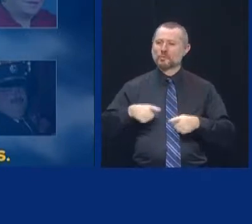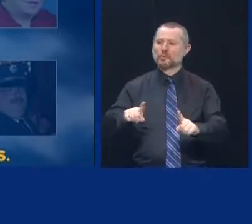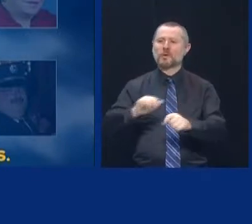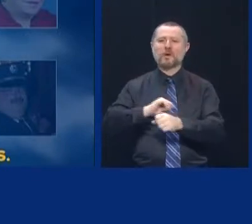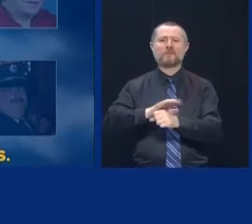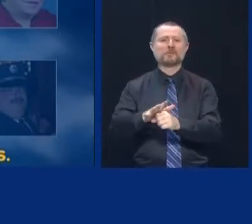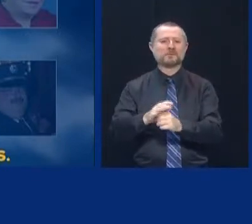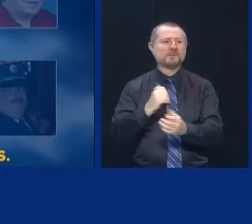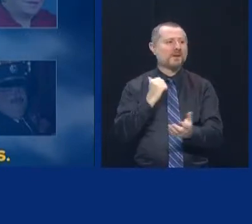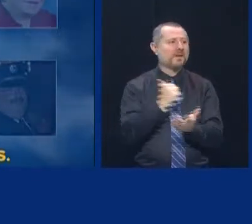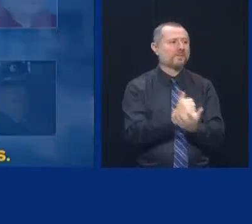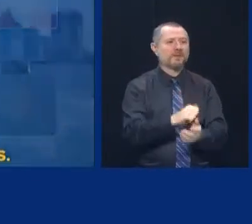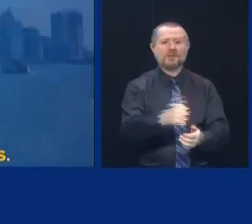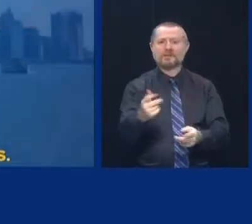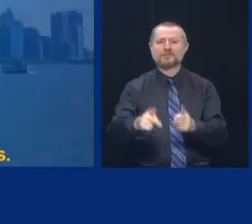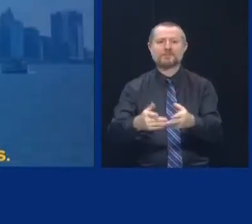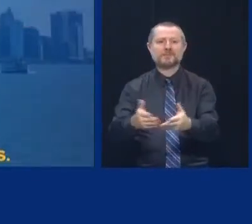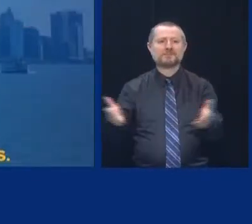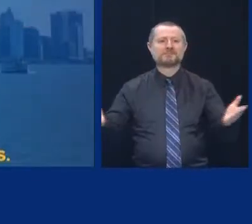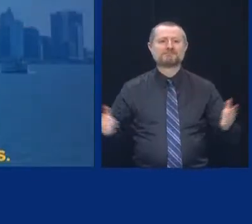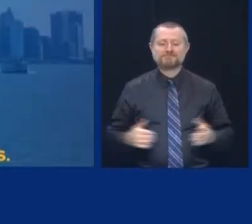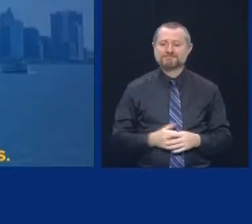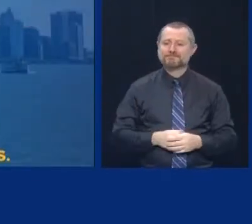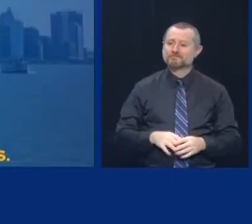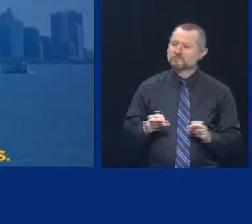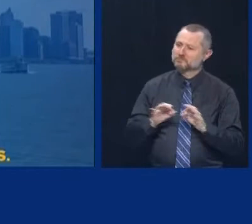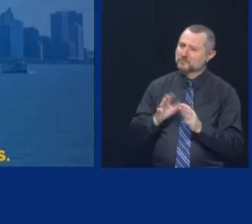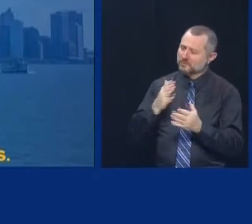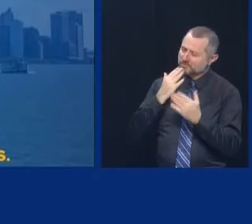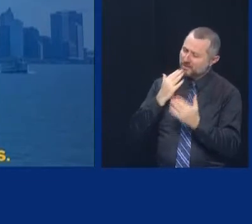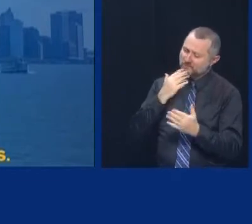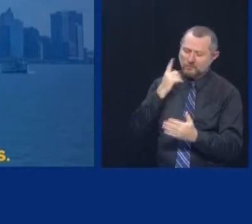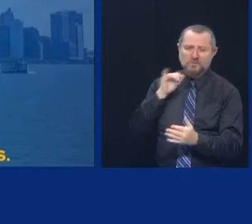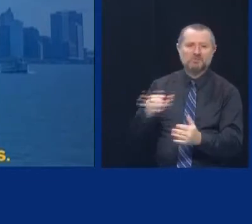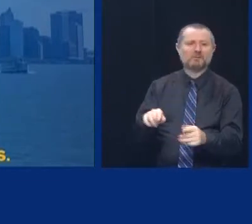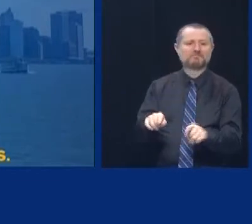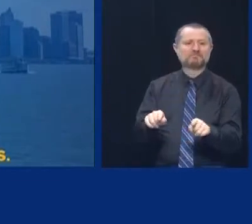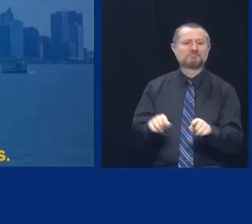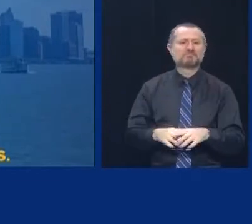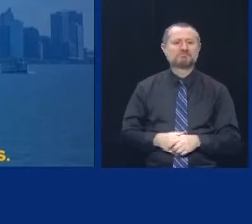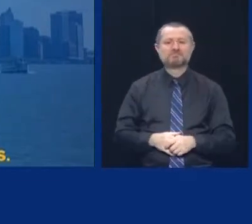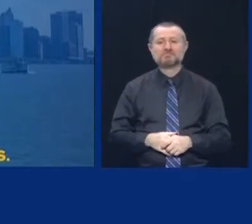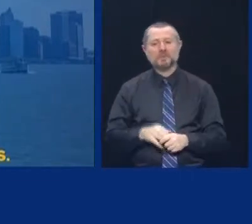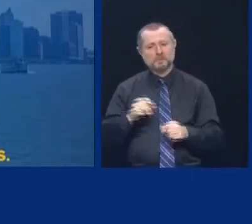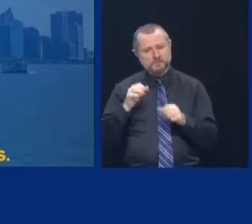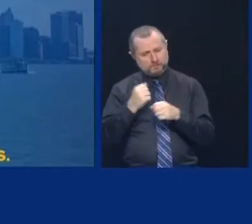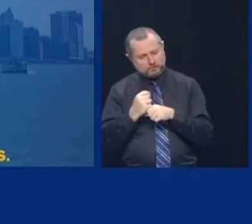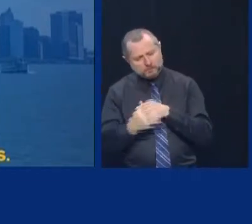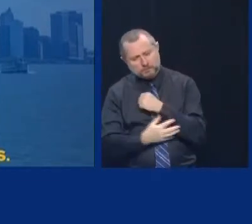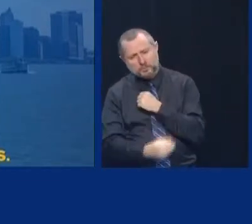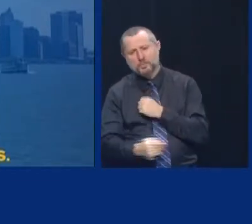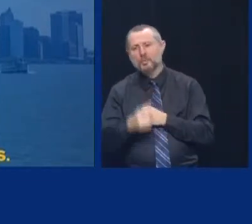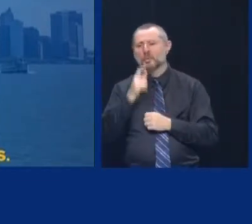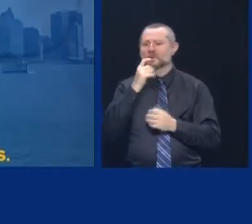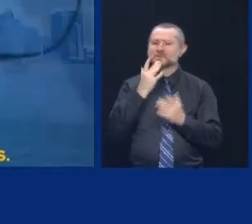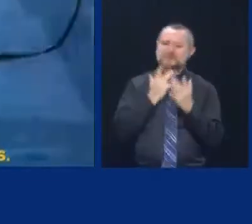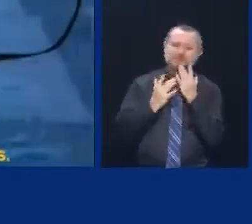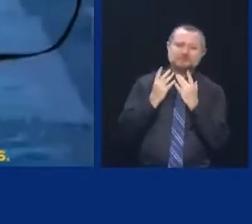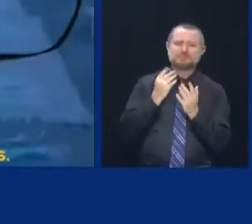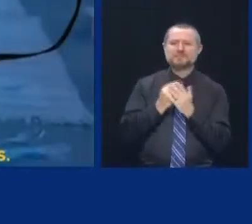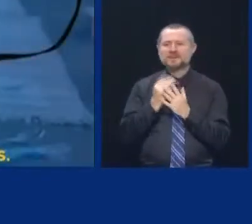others. That's something to be thankful for. And remember the less fortunate. Everyone has to do